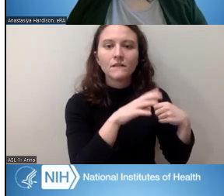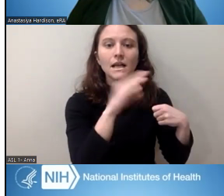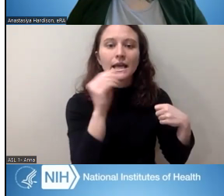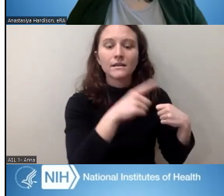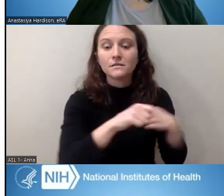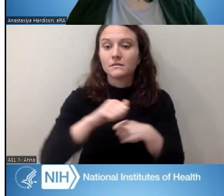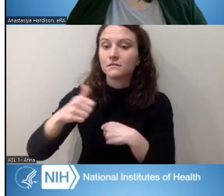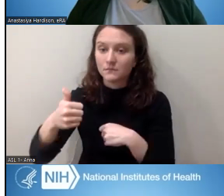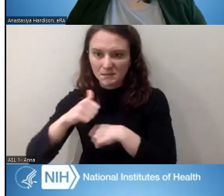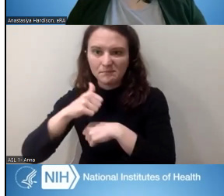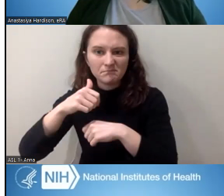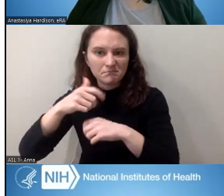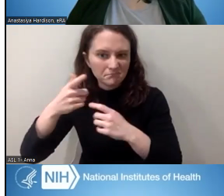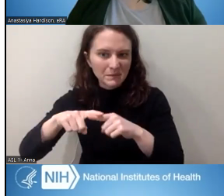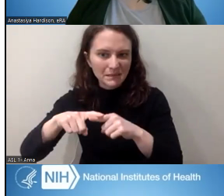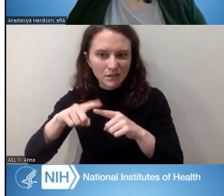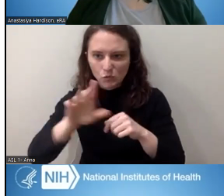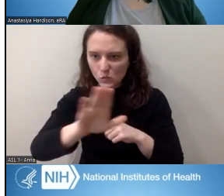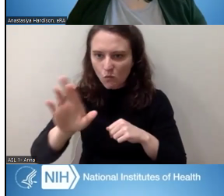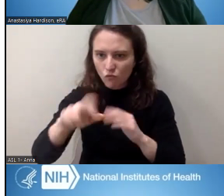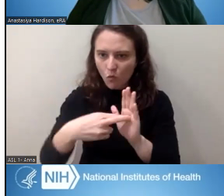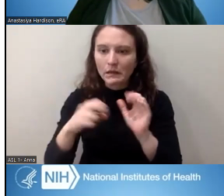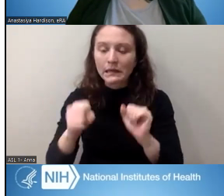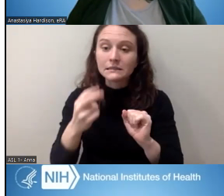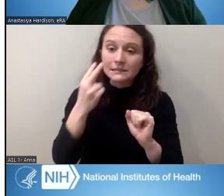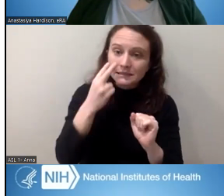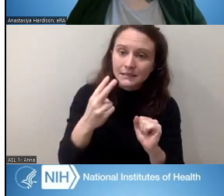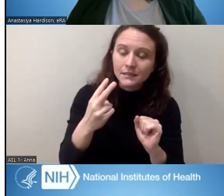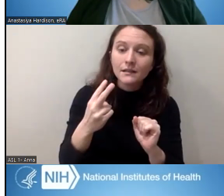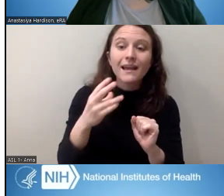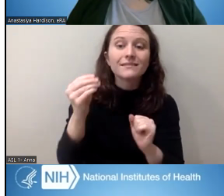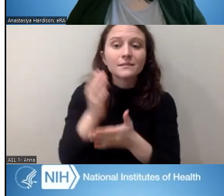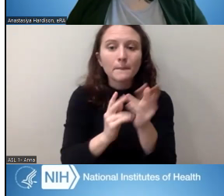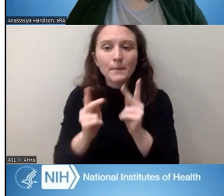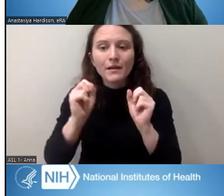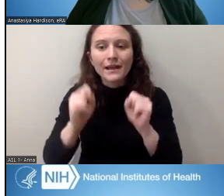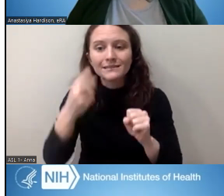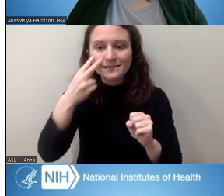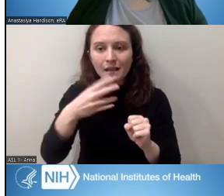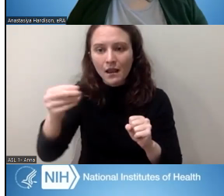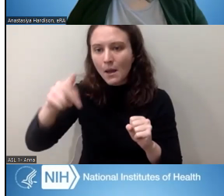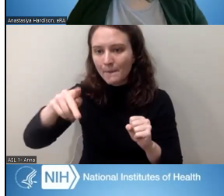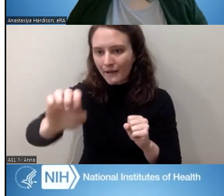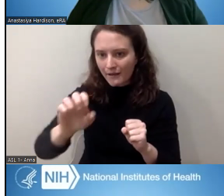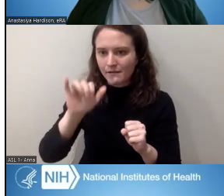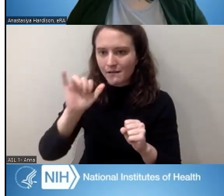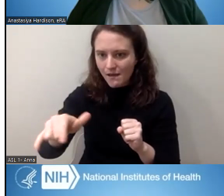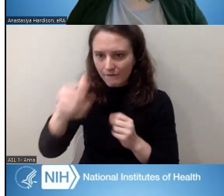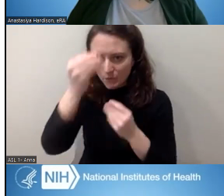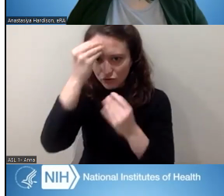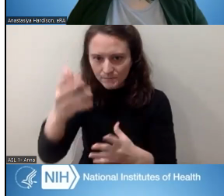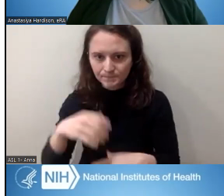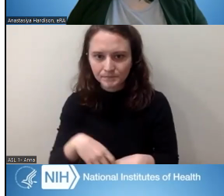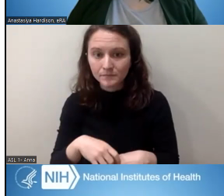to see and or update different information for your institution profile. Only the signing official can edit the